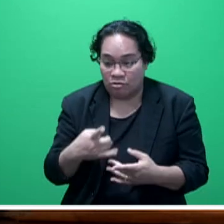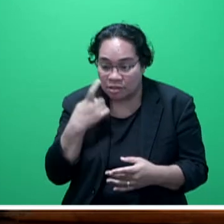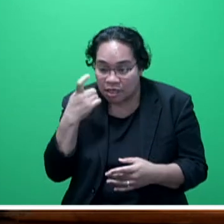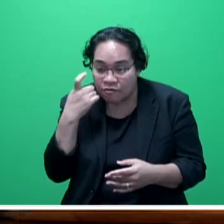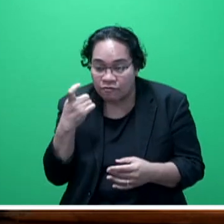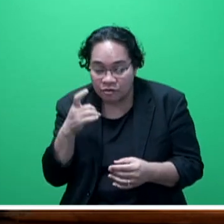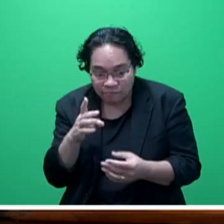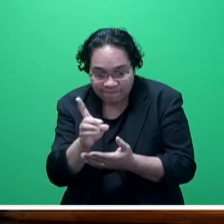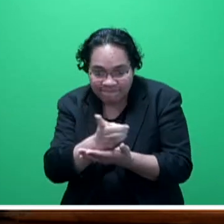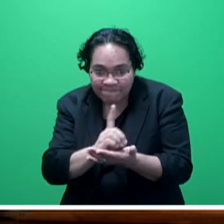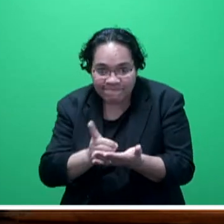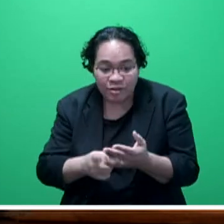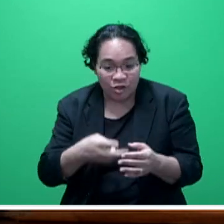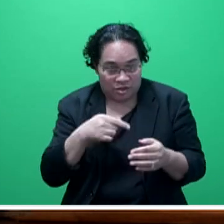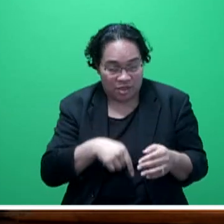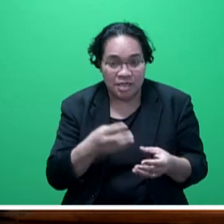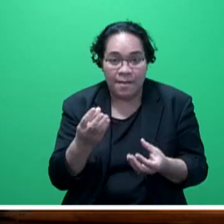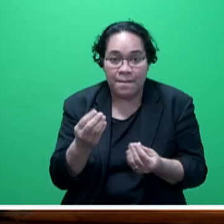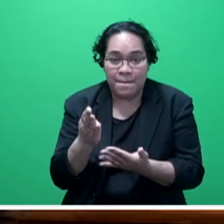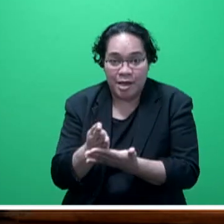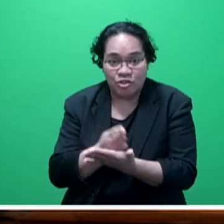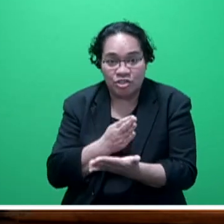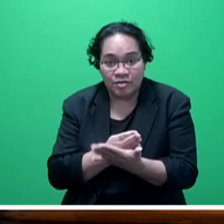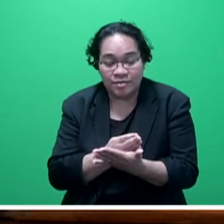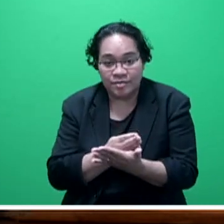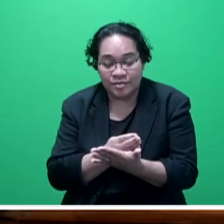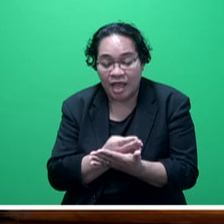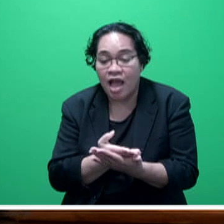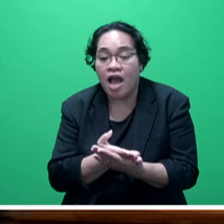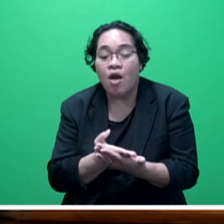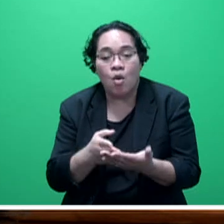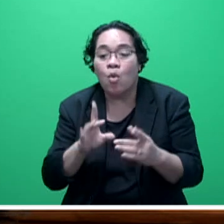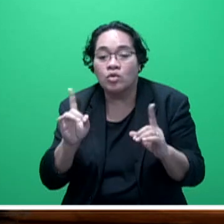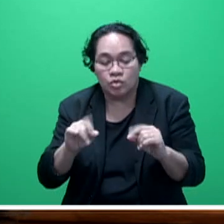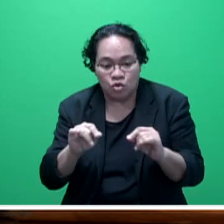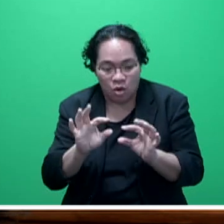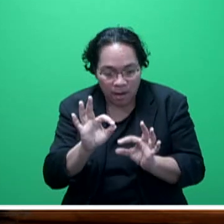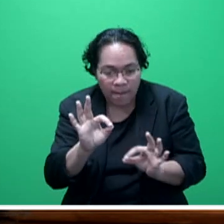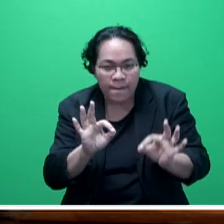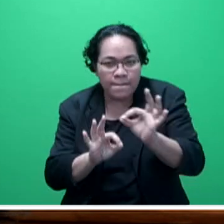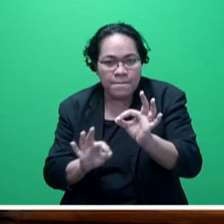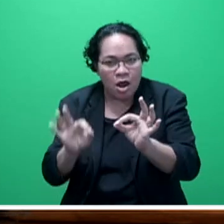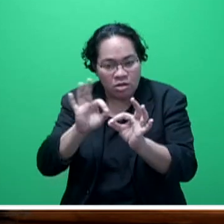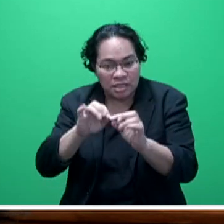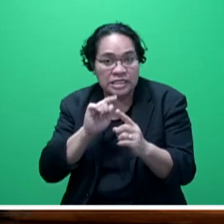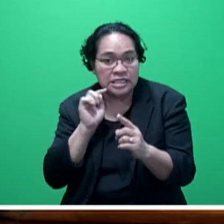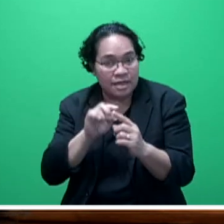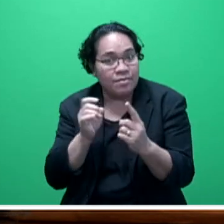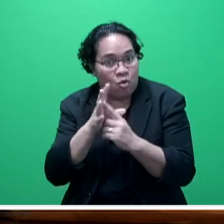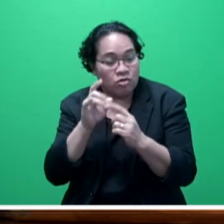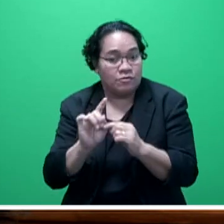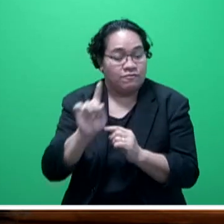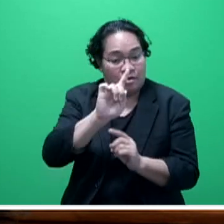the 2020-2021 budget by prioritizing sectors that need to grow to